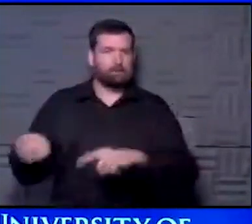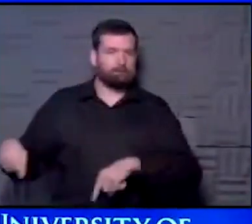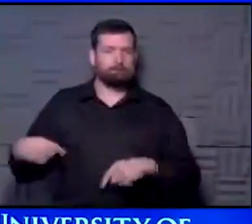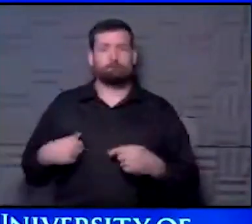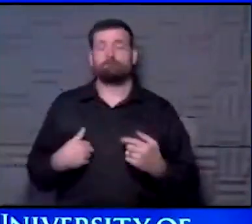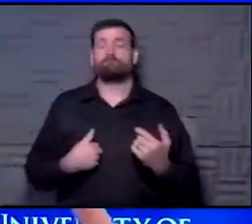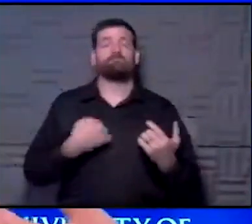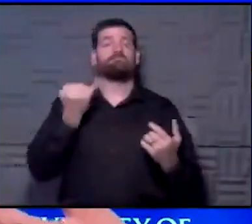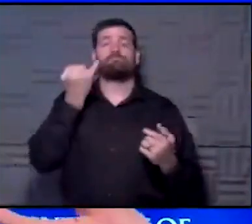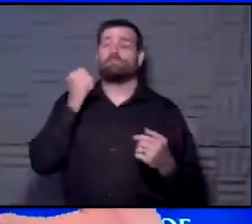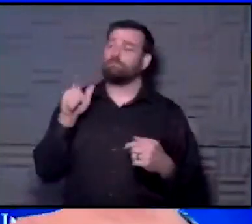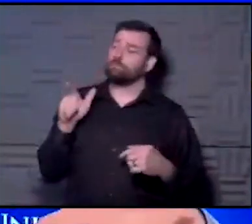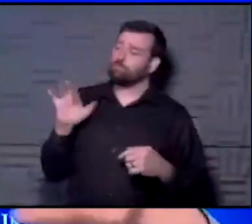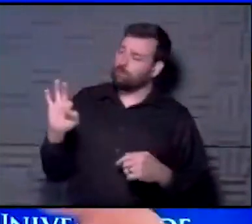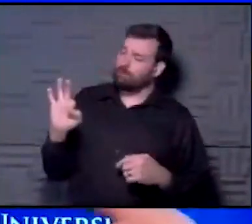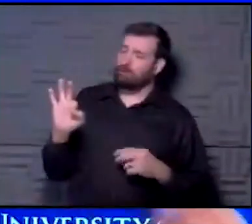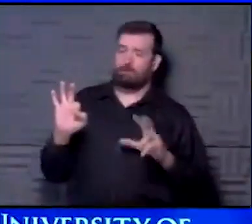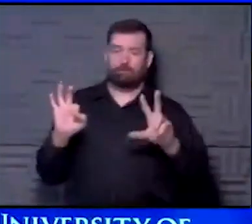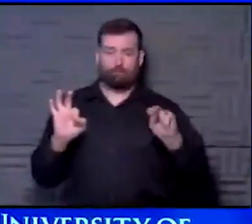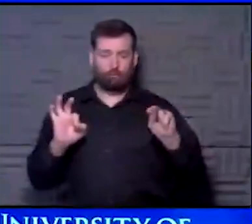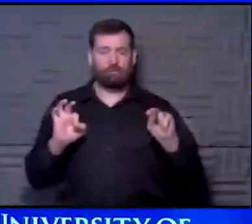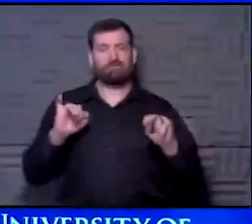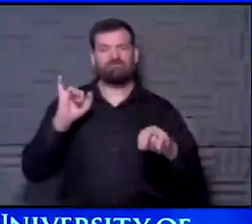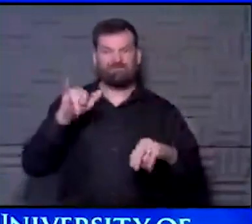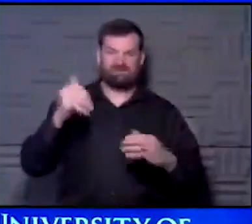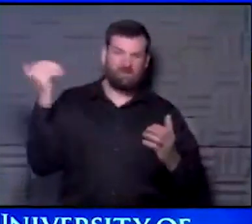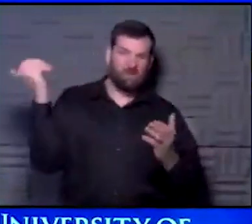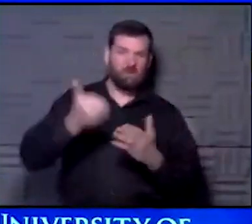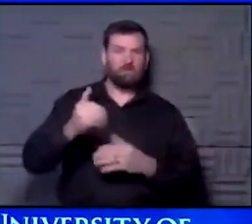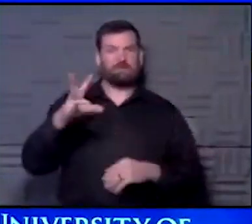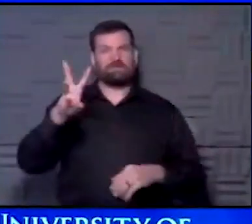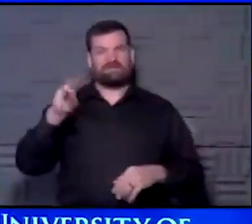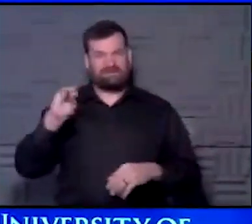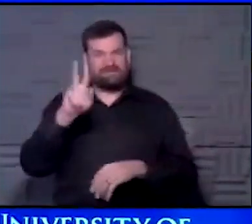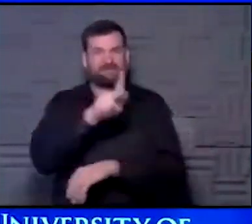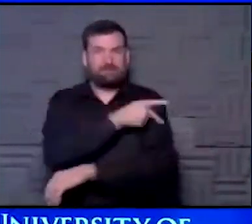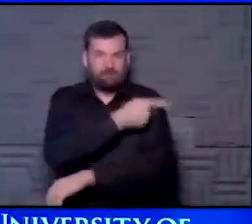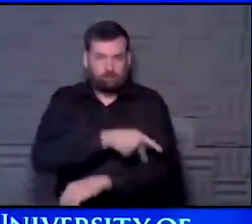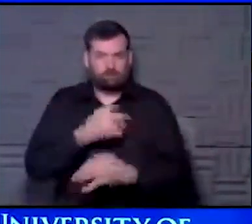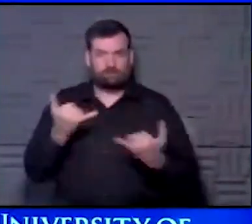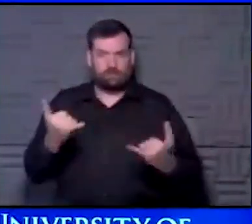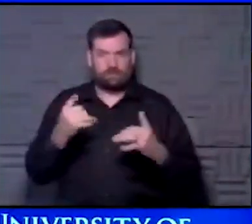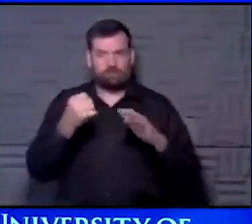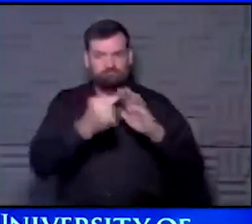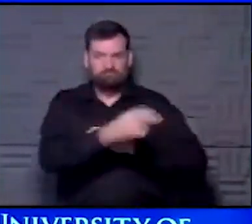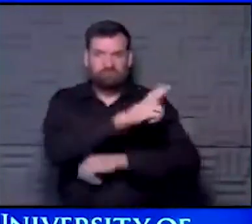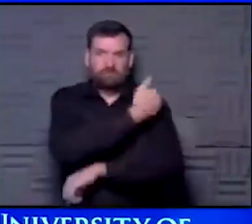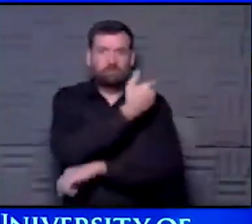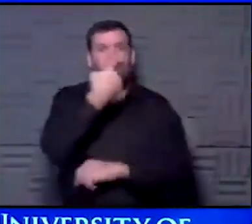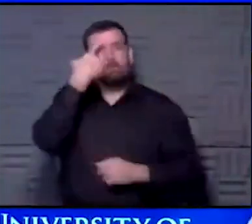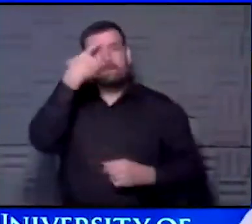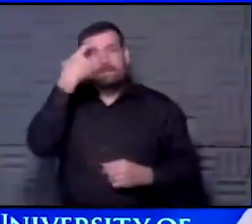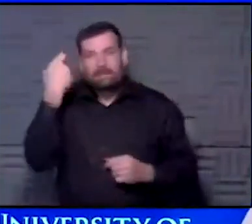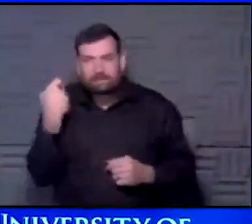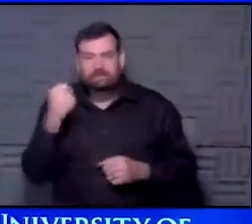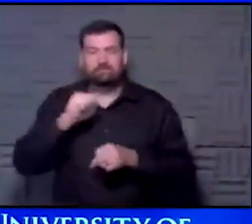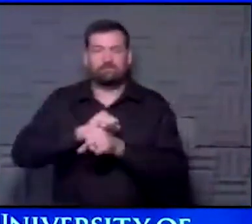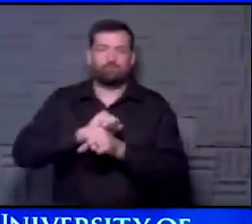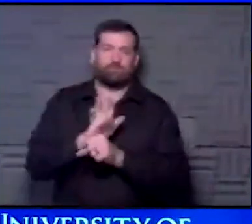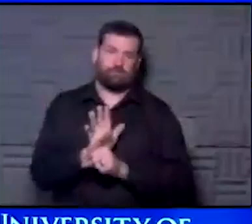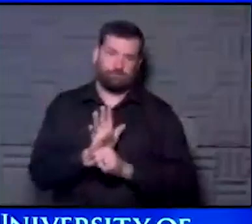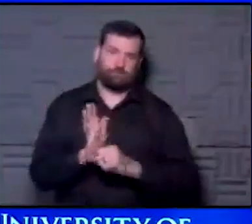if we do 29 and 30, that's almost 60 patients who are hospitalized right now due to COVID of some sort.